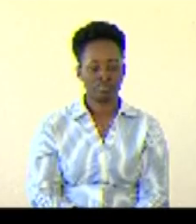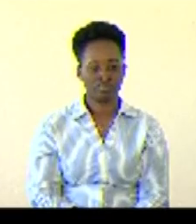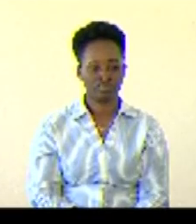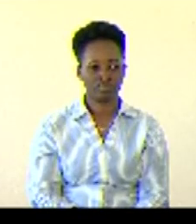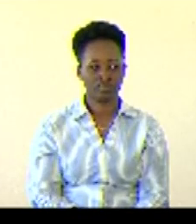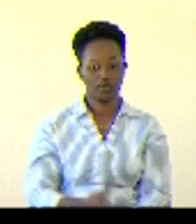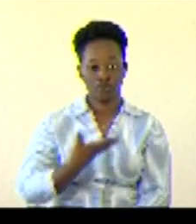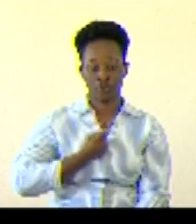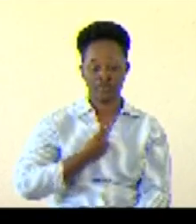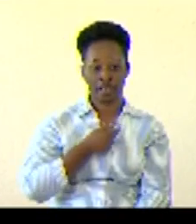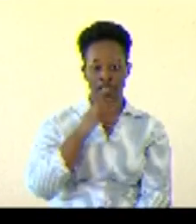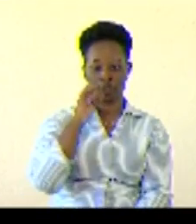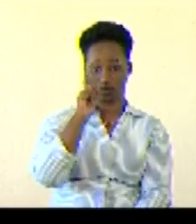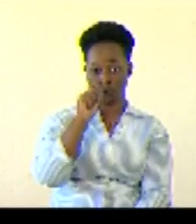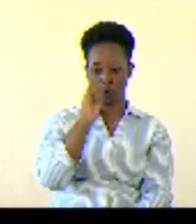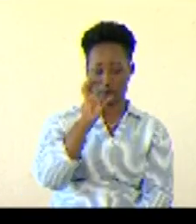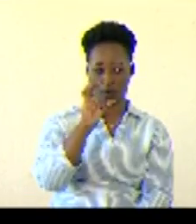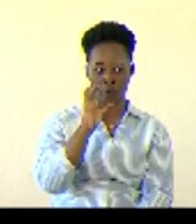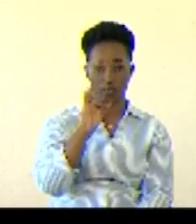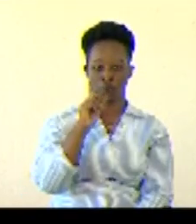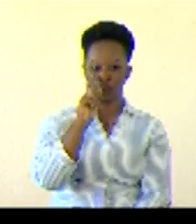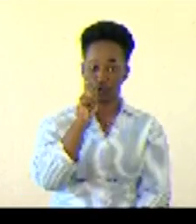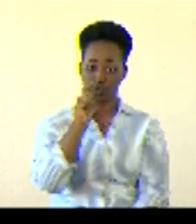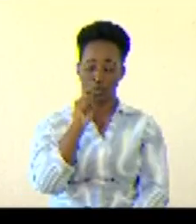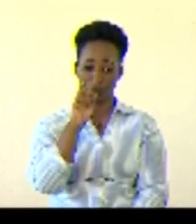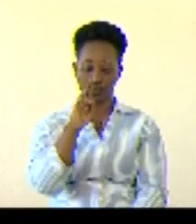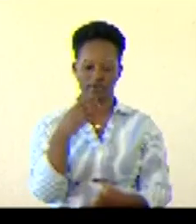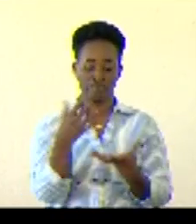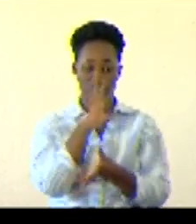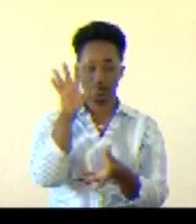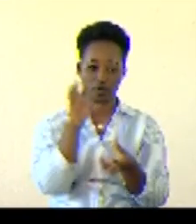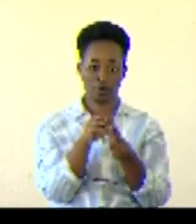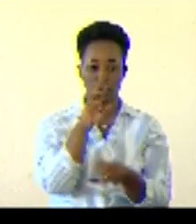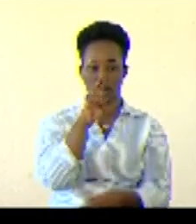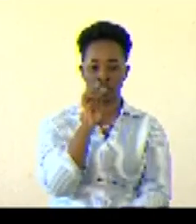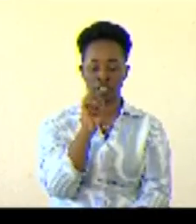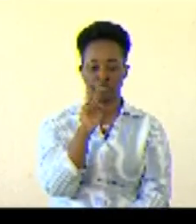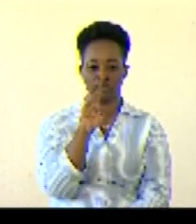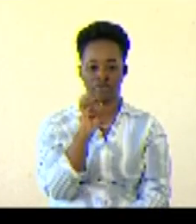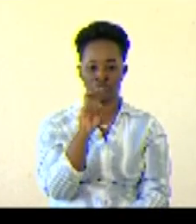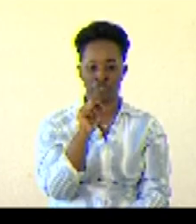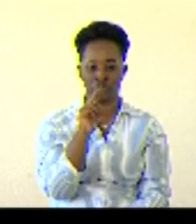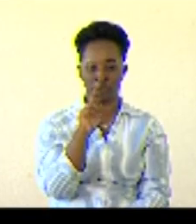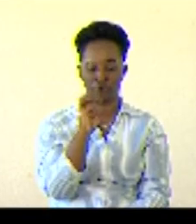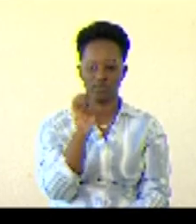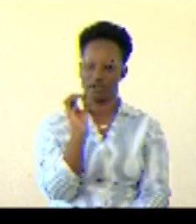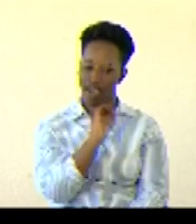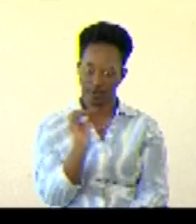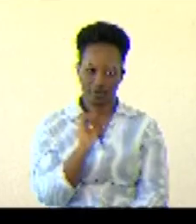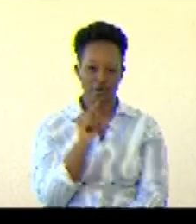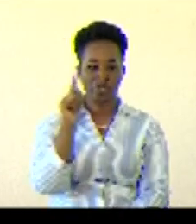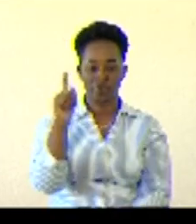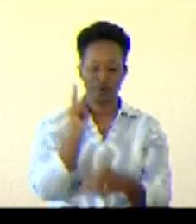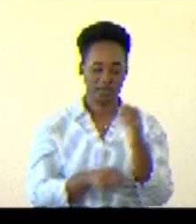we have total cost here, so we don't have the total revenue. We have not been given the total revenue. That is what we